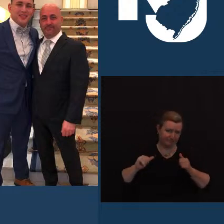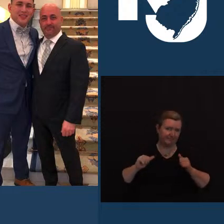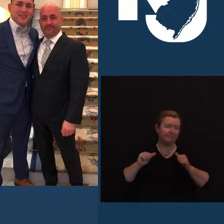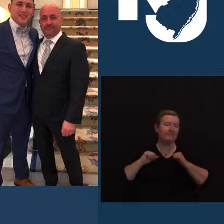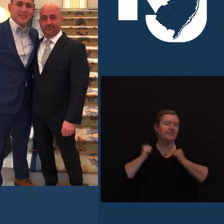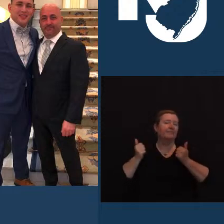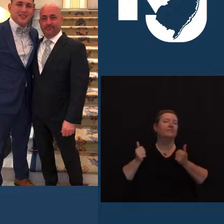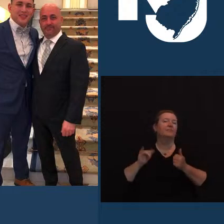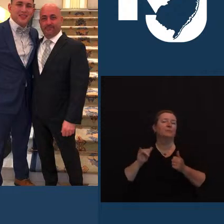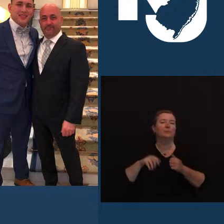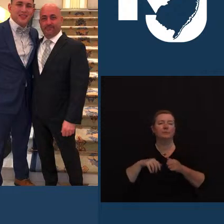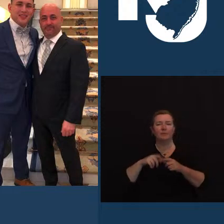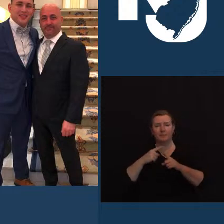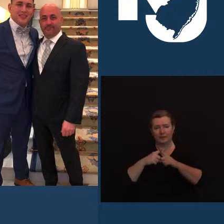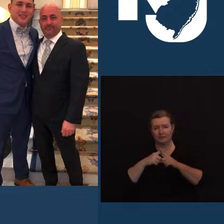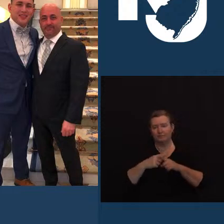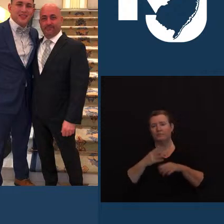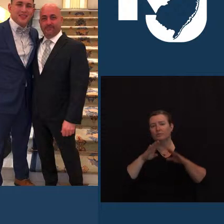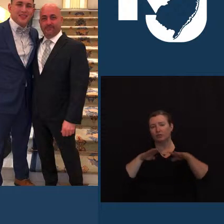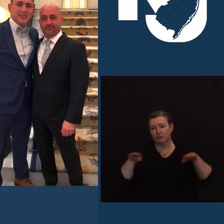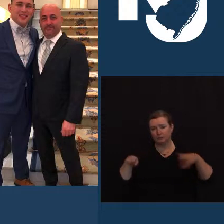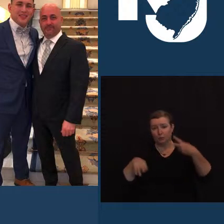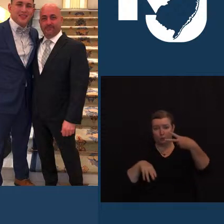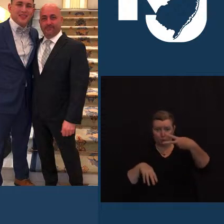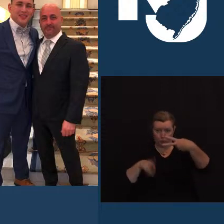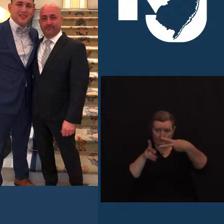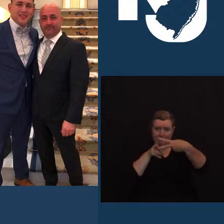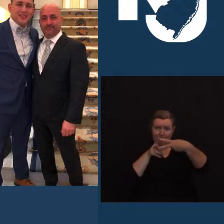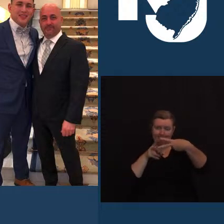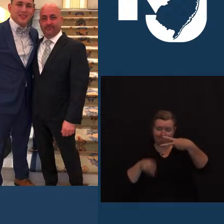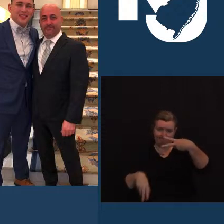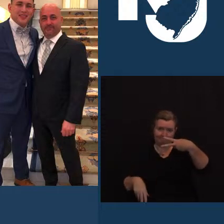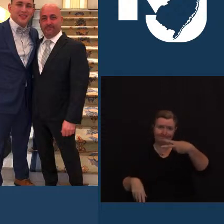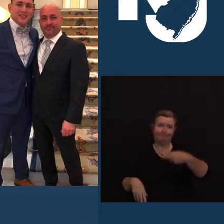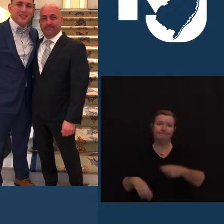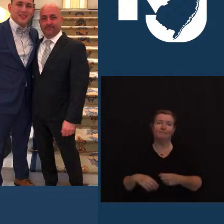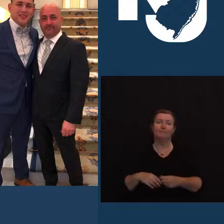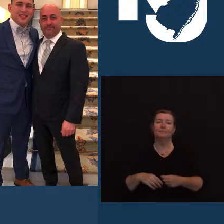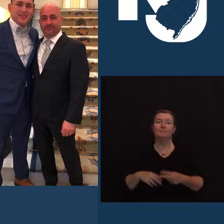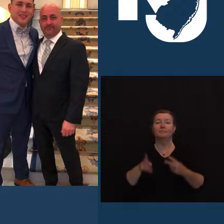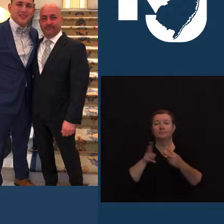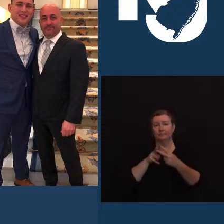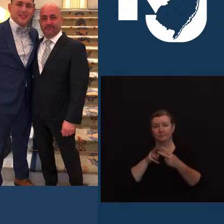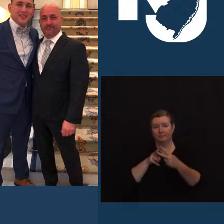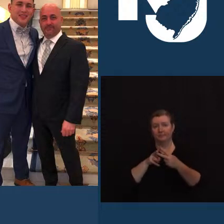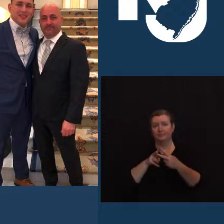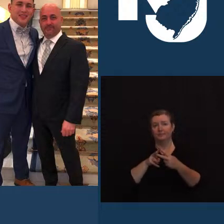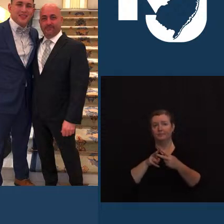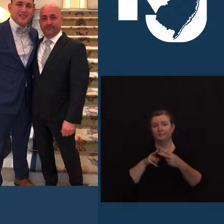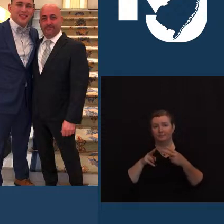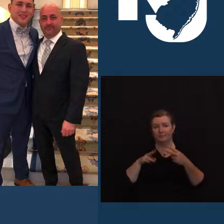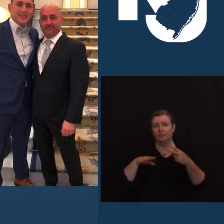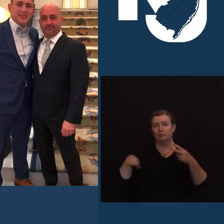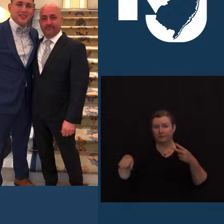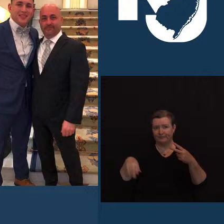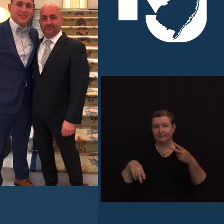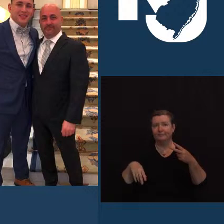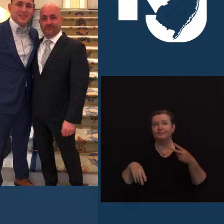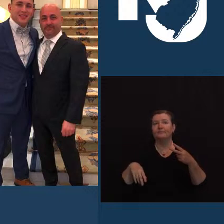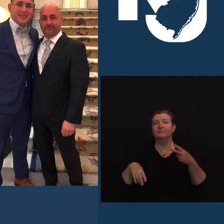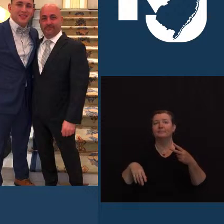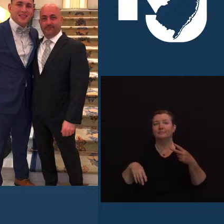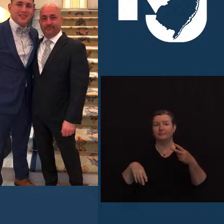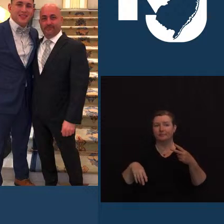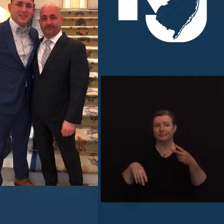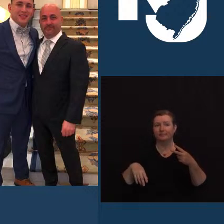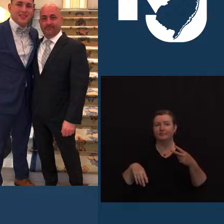children, Nicholas, who was 21, and Gianna, 18. That's Nicholas standing with him at the right photo and Gianna standing